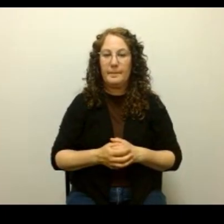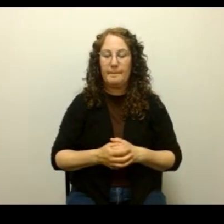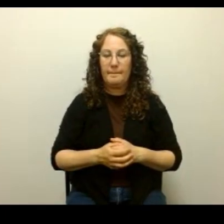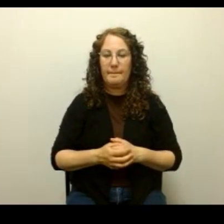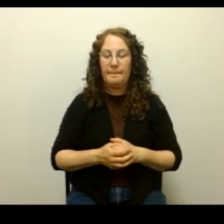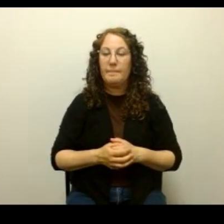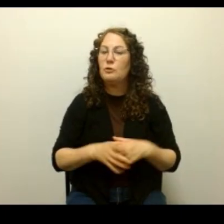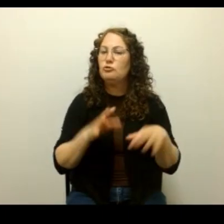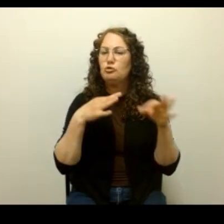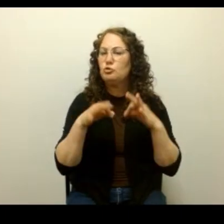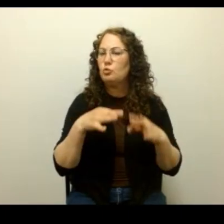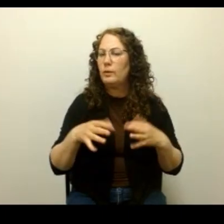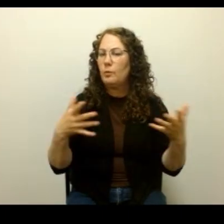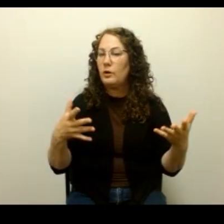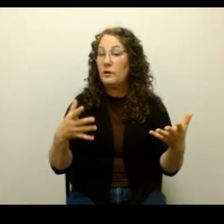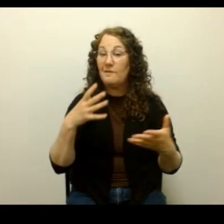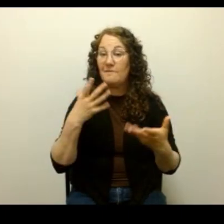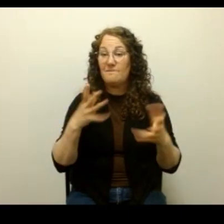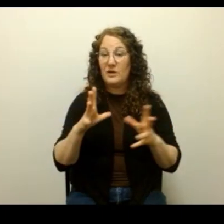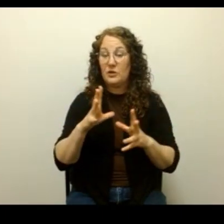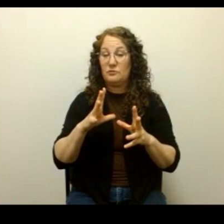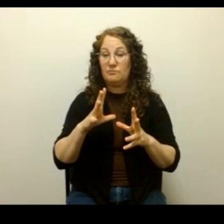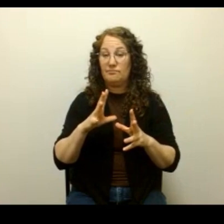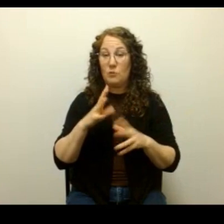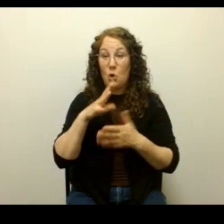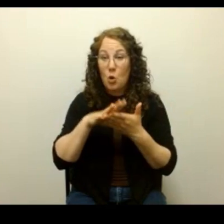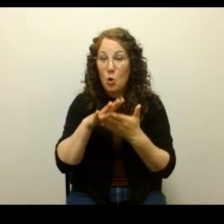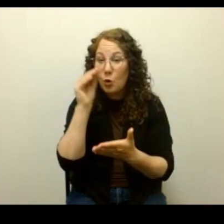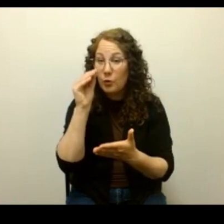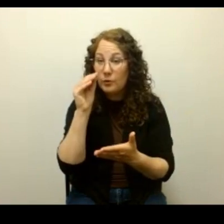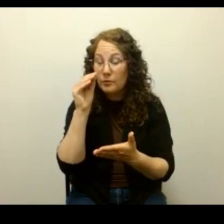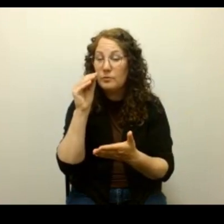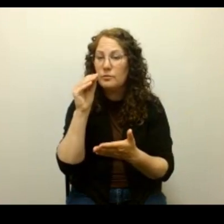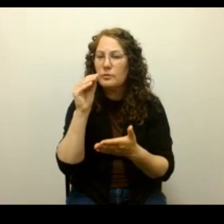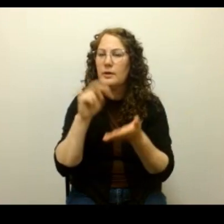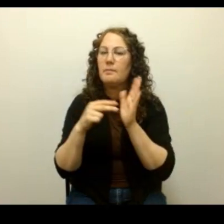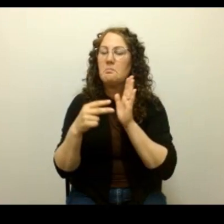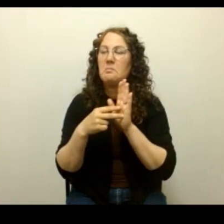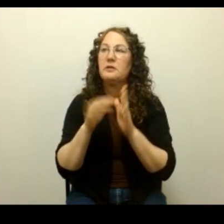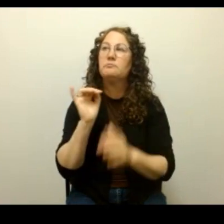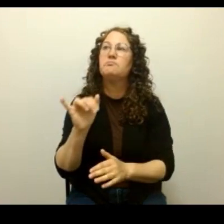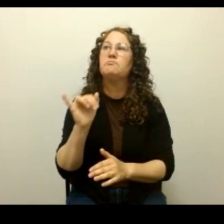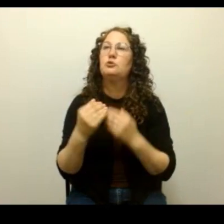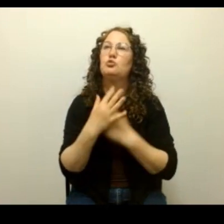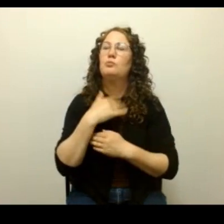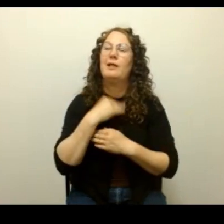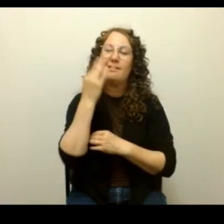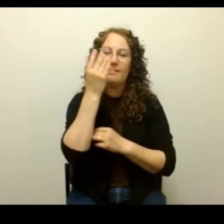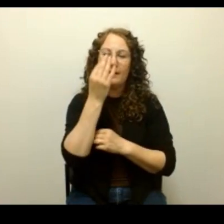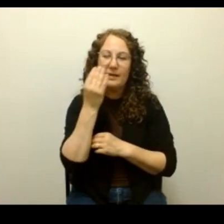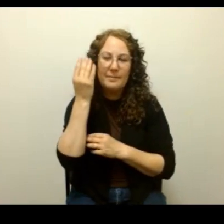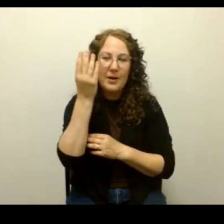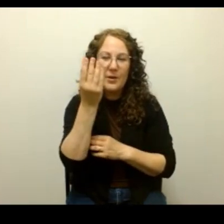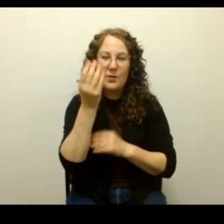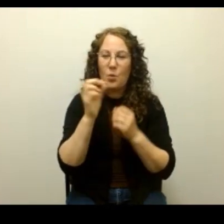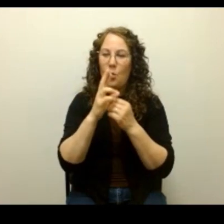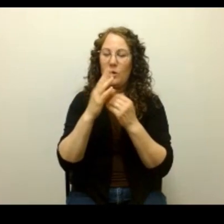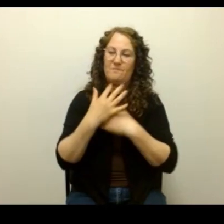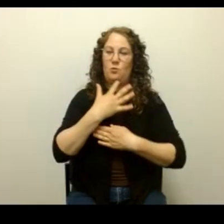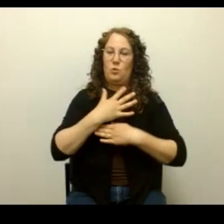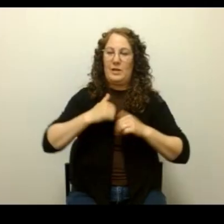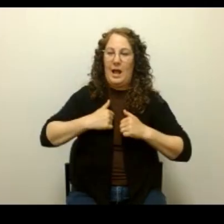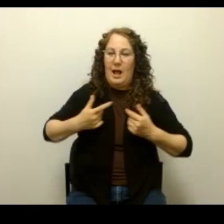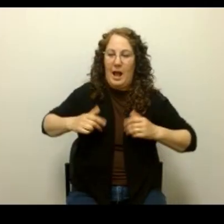of what you have learned that will cause you to think about things or impact how you do